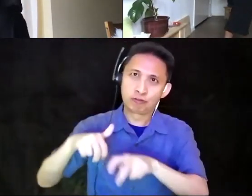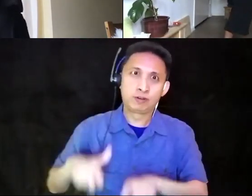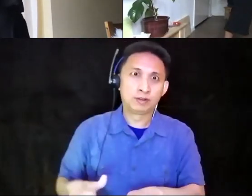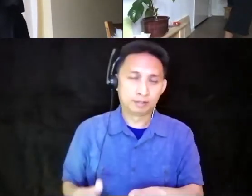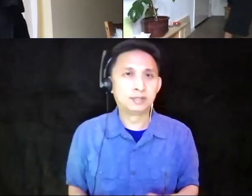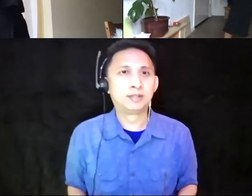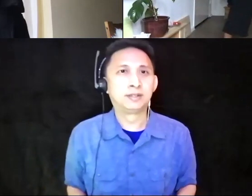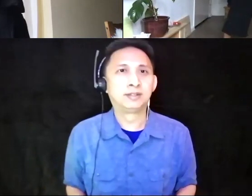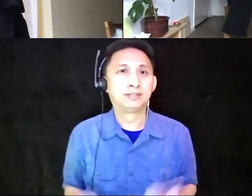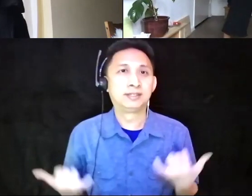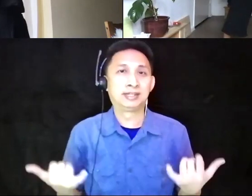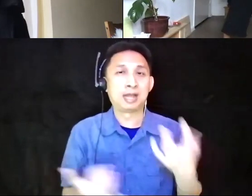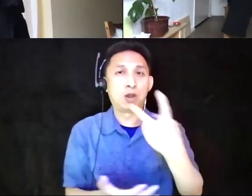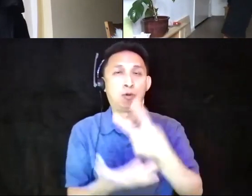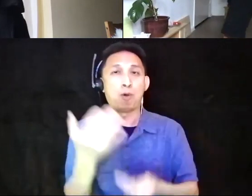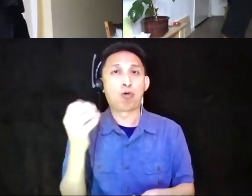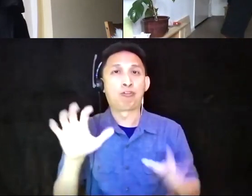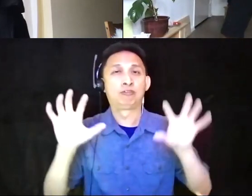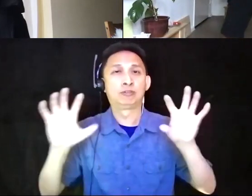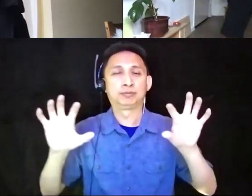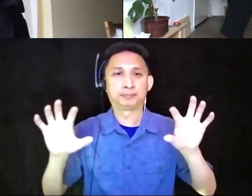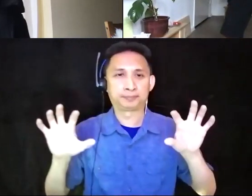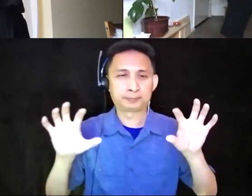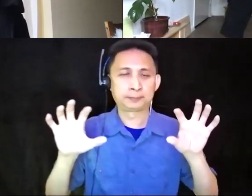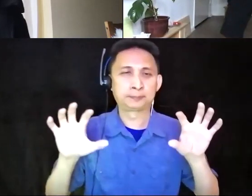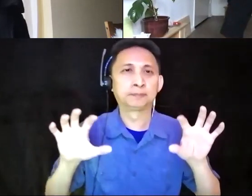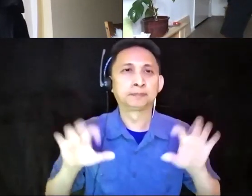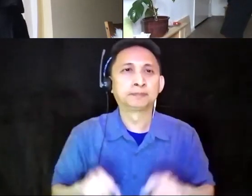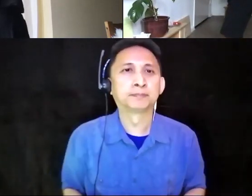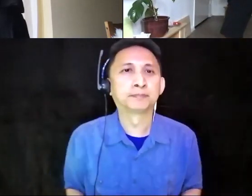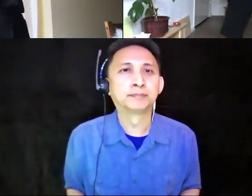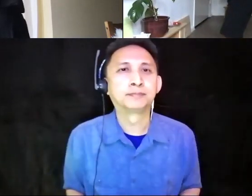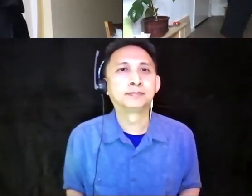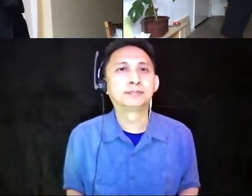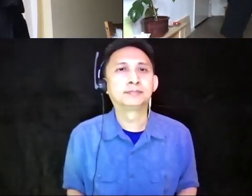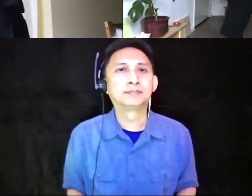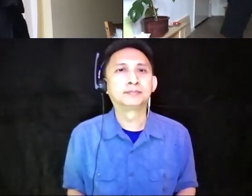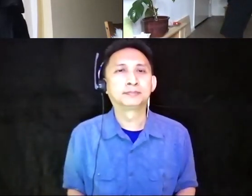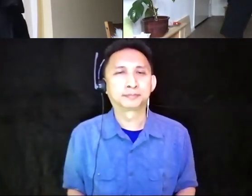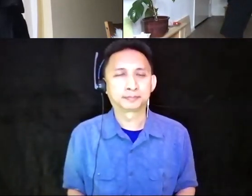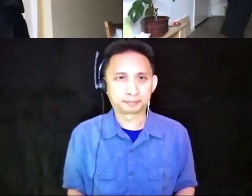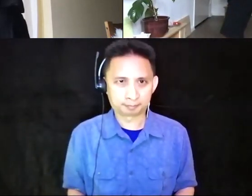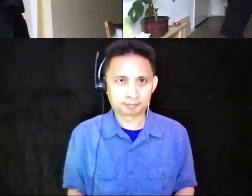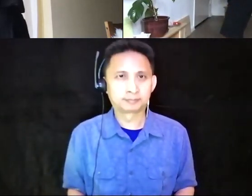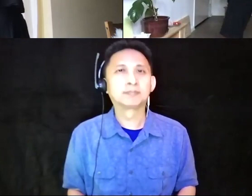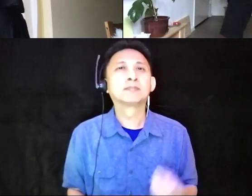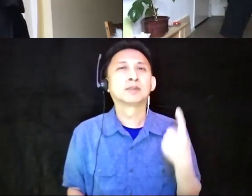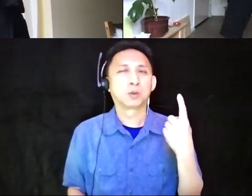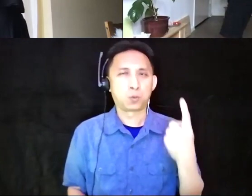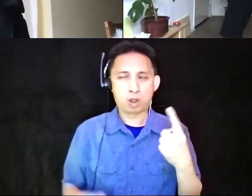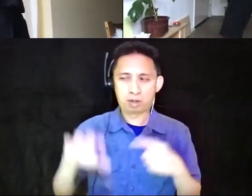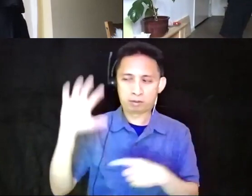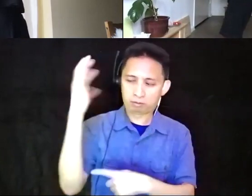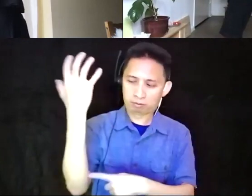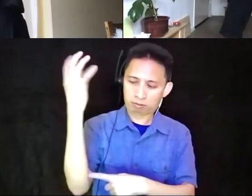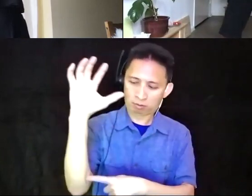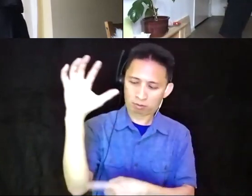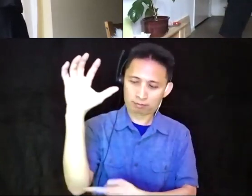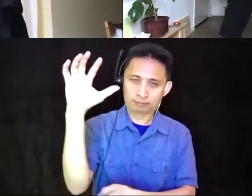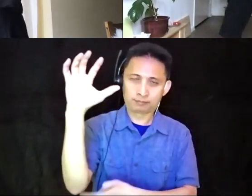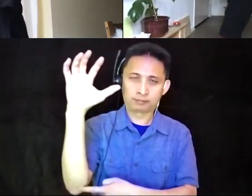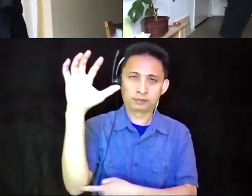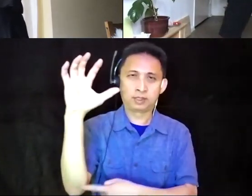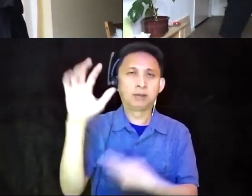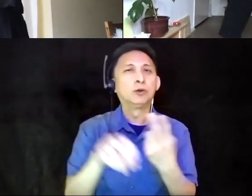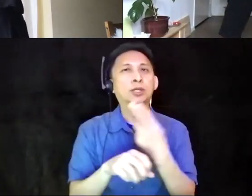tiger fists. And we use, one hand protects the elbow. We use a spiraling energy.